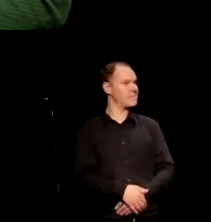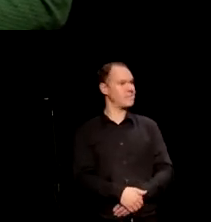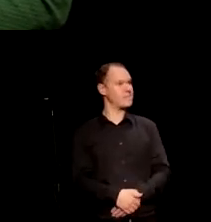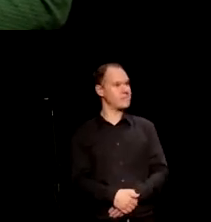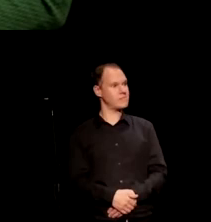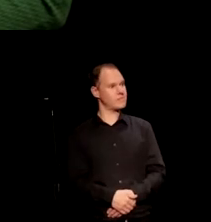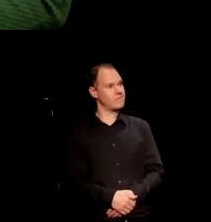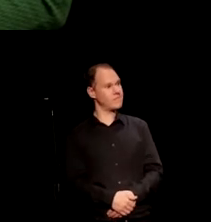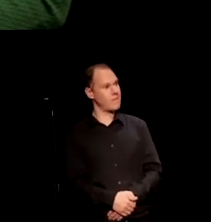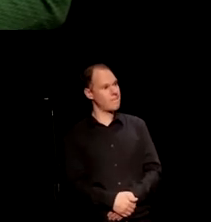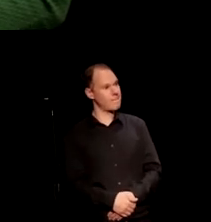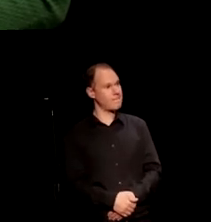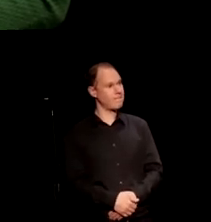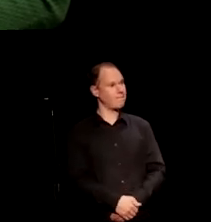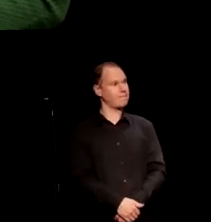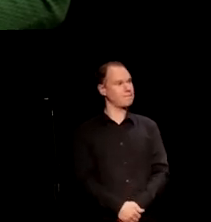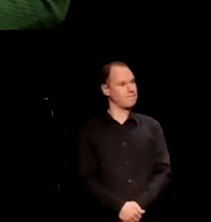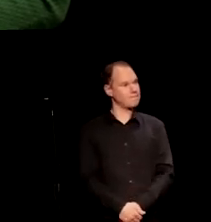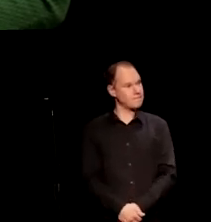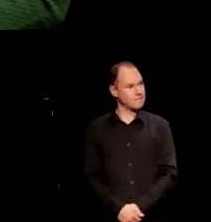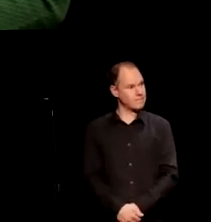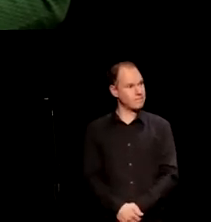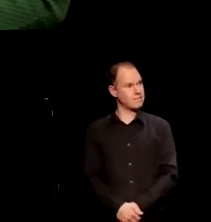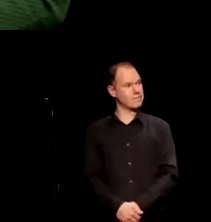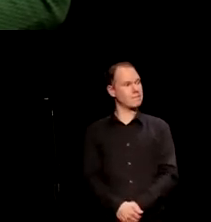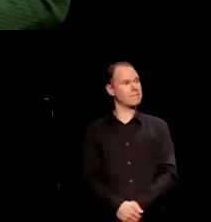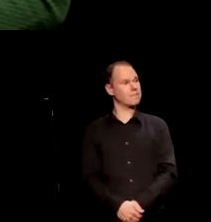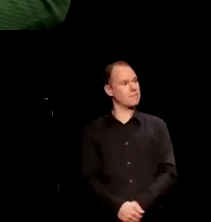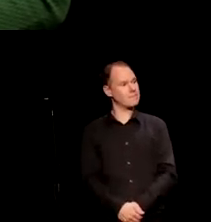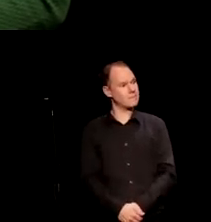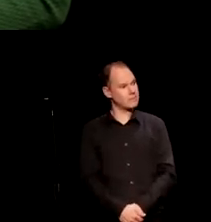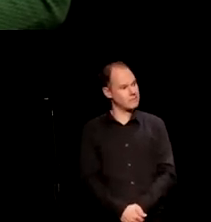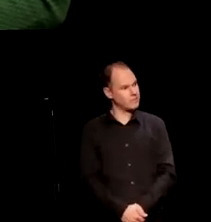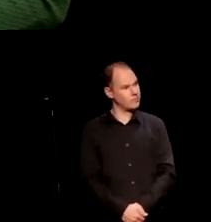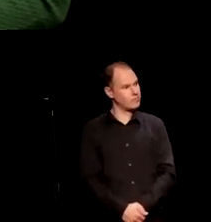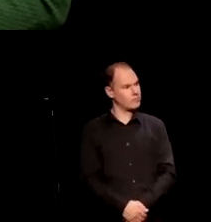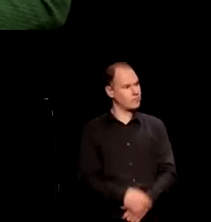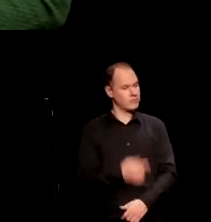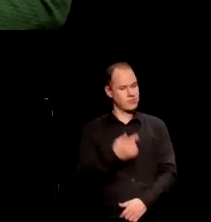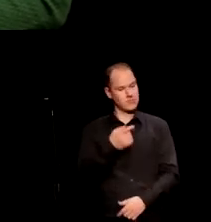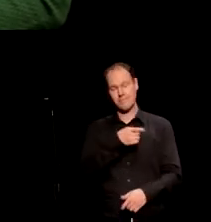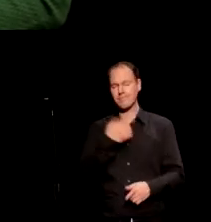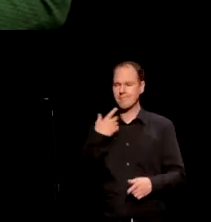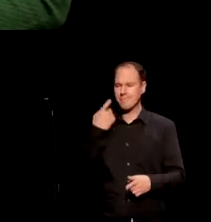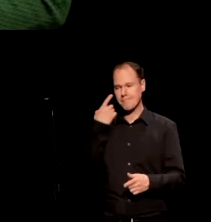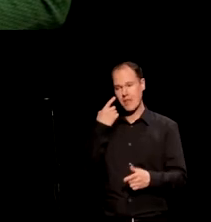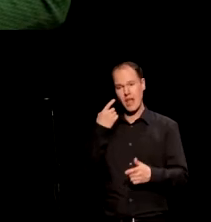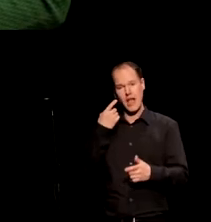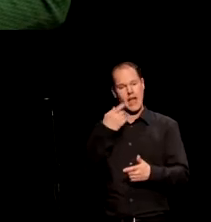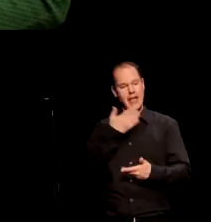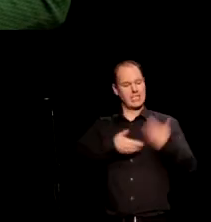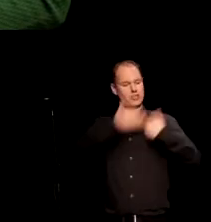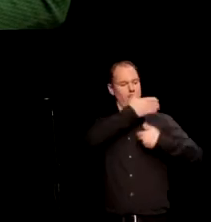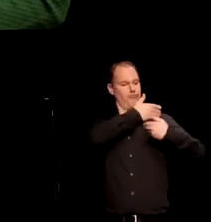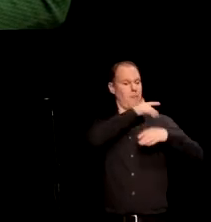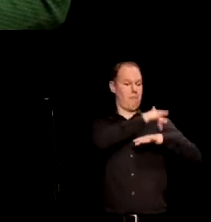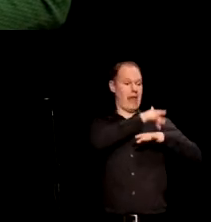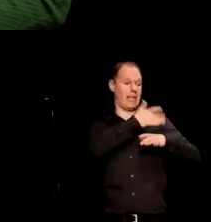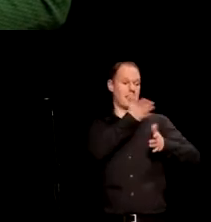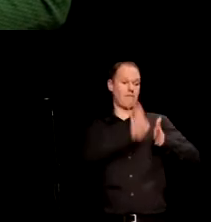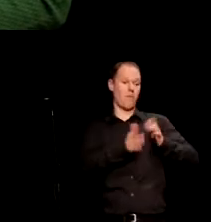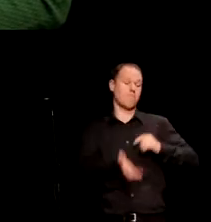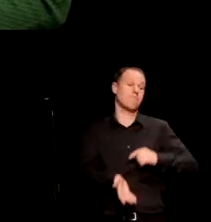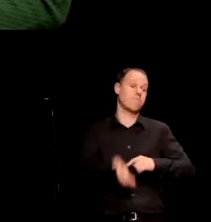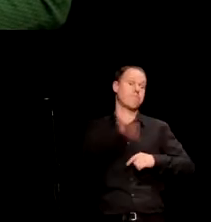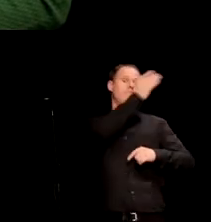I was just going to say something about looking at historic plays and how to make them relevant today. And just,